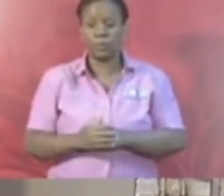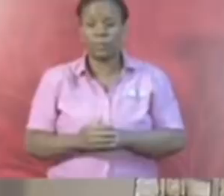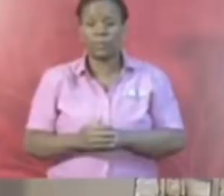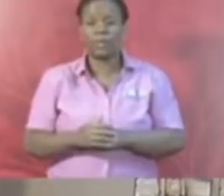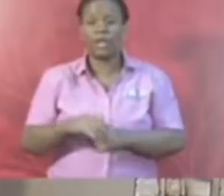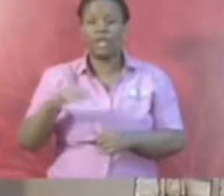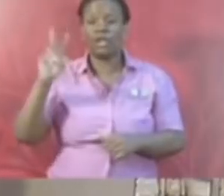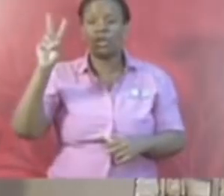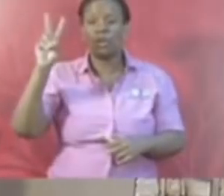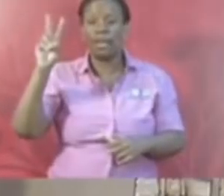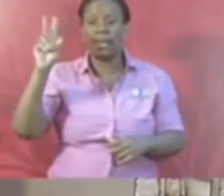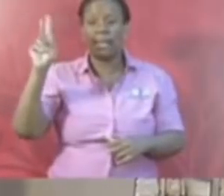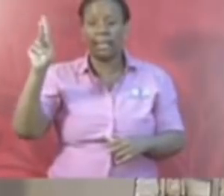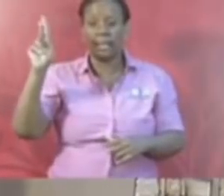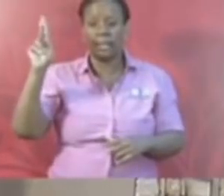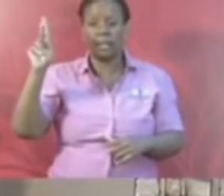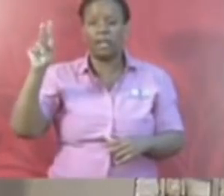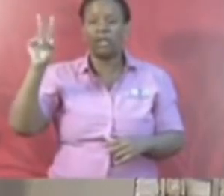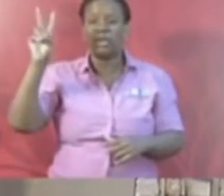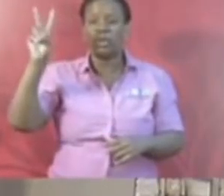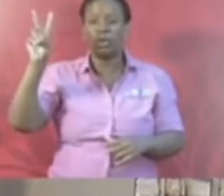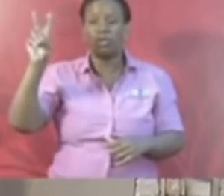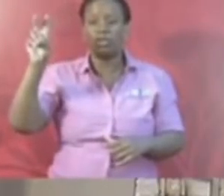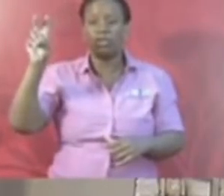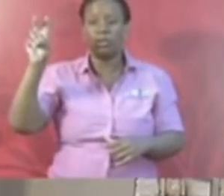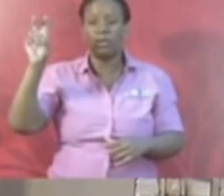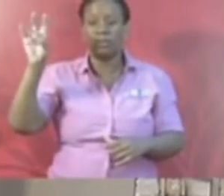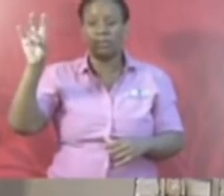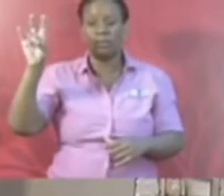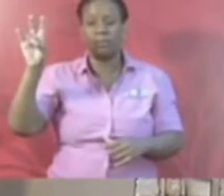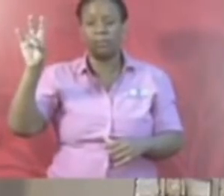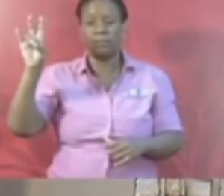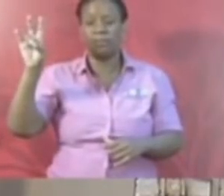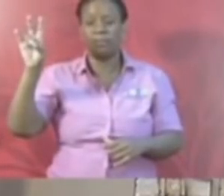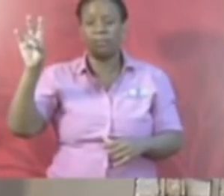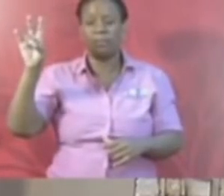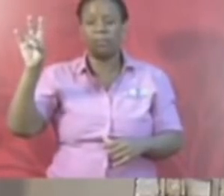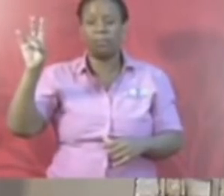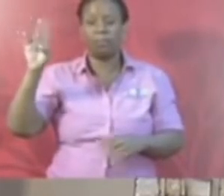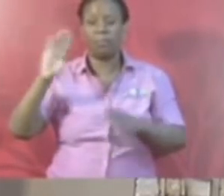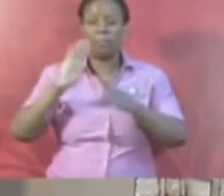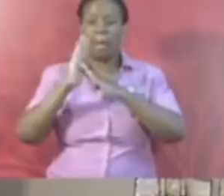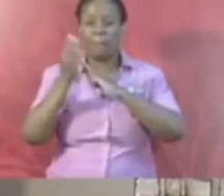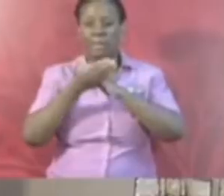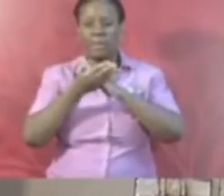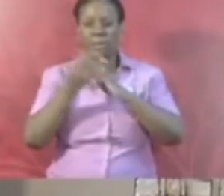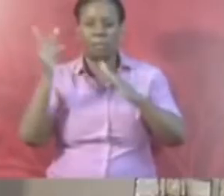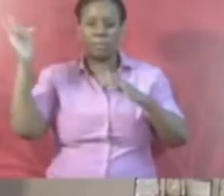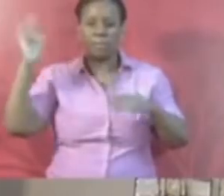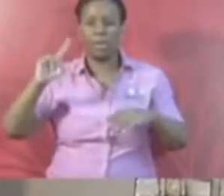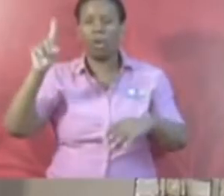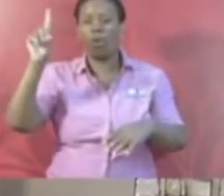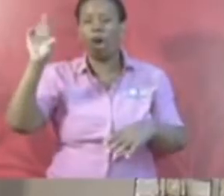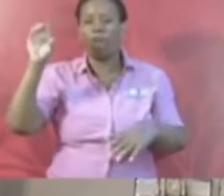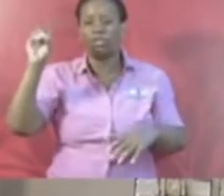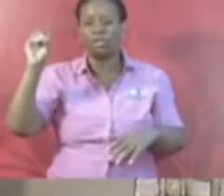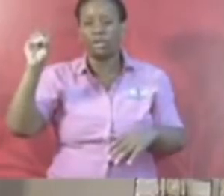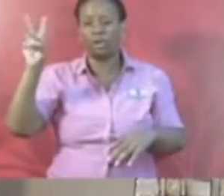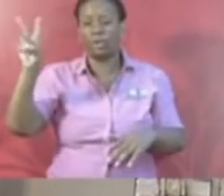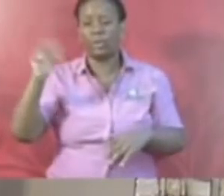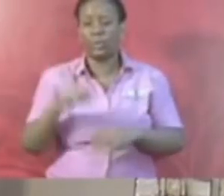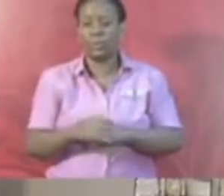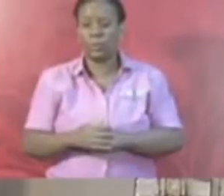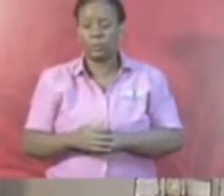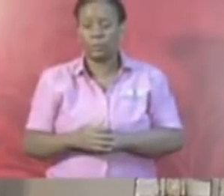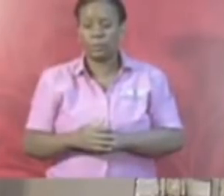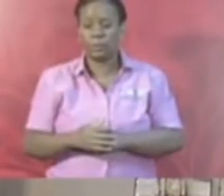307. And this is the one I wanted to point out. Barbados now is 103. where it was much lower, because persons